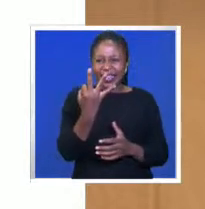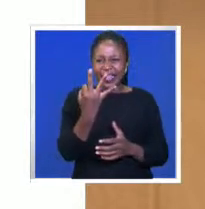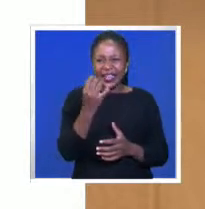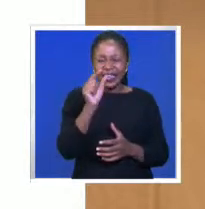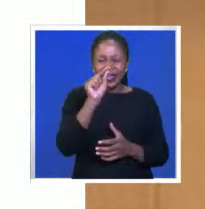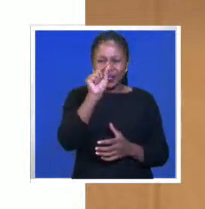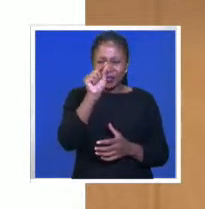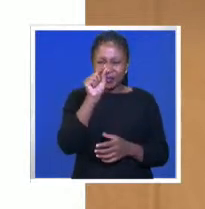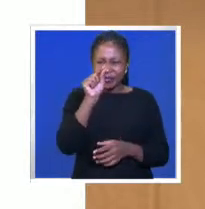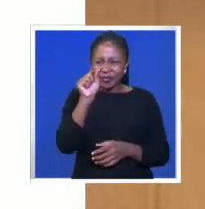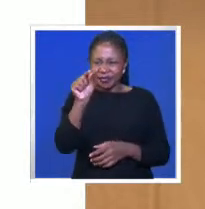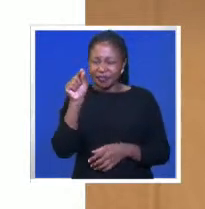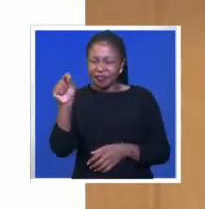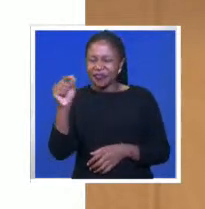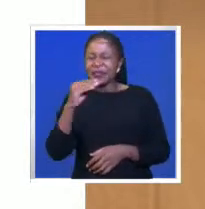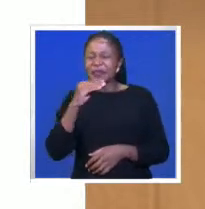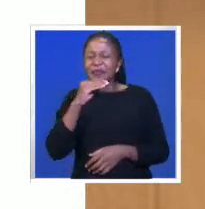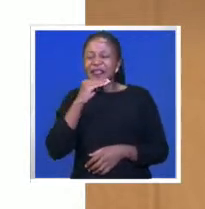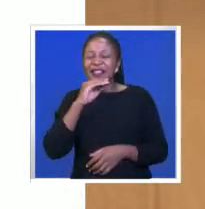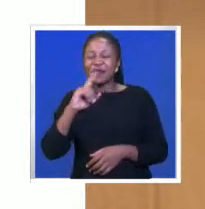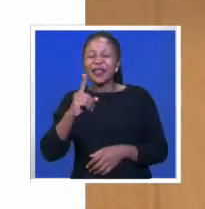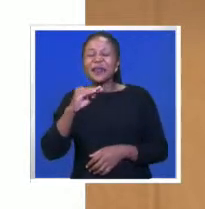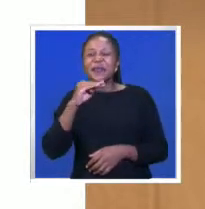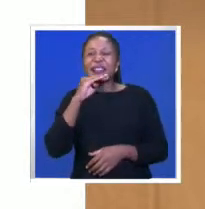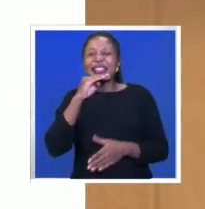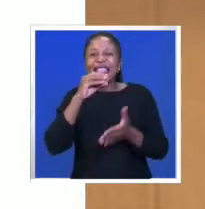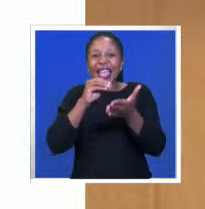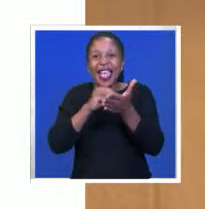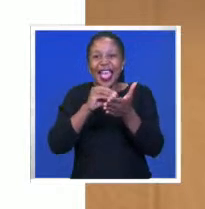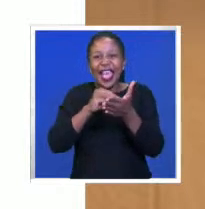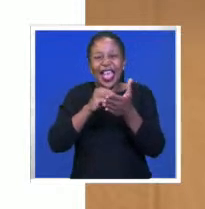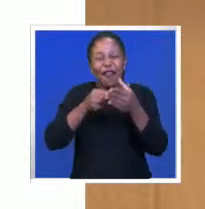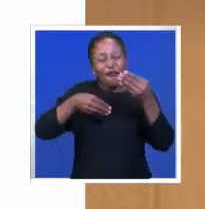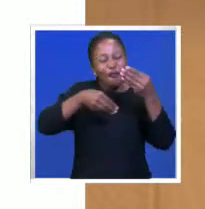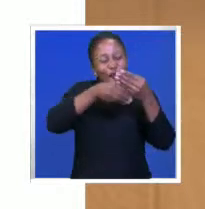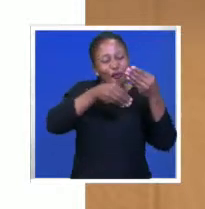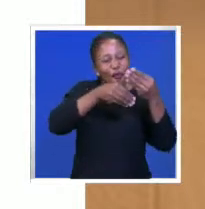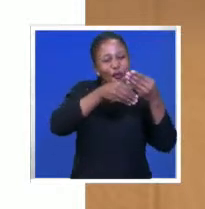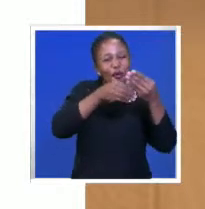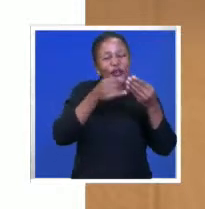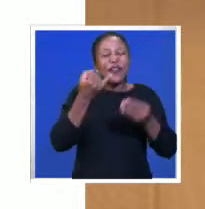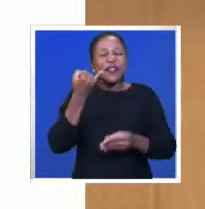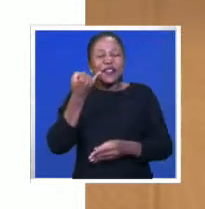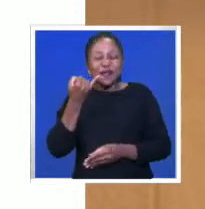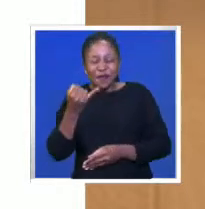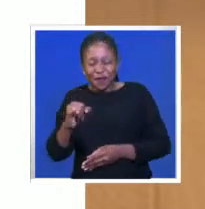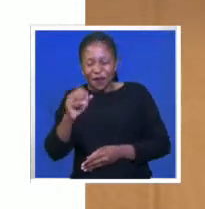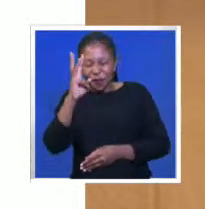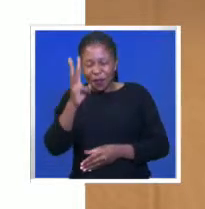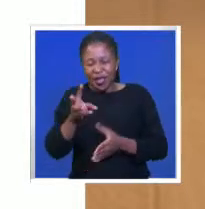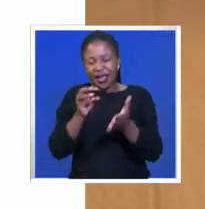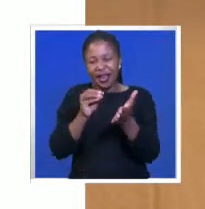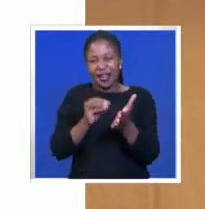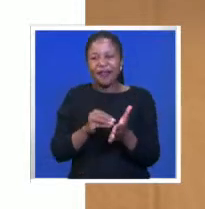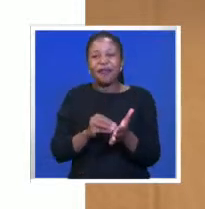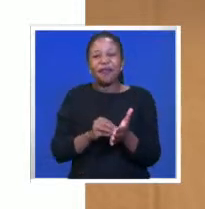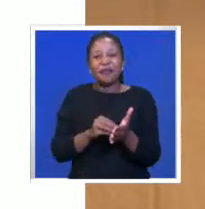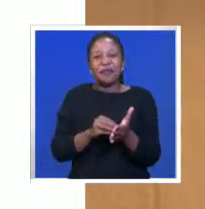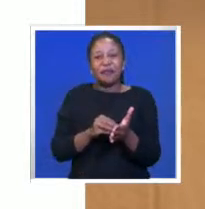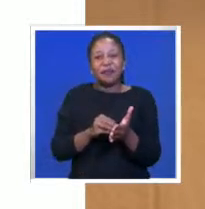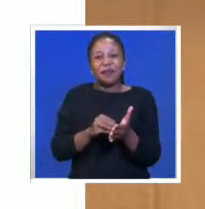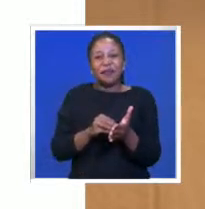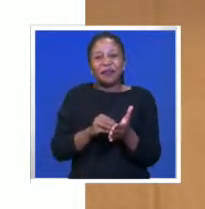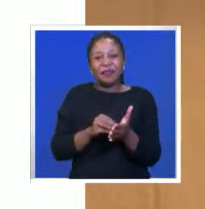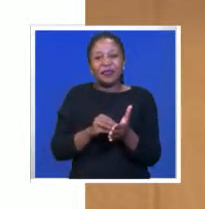there is more information that can come. It is just missing. What is the effect created? This is the main idea in the paragraph. Remember,